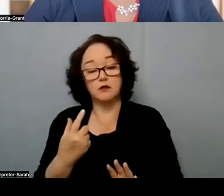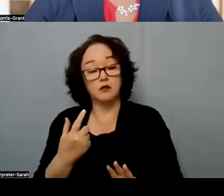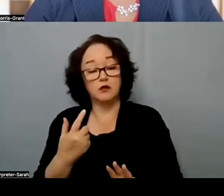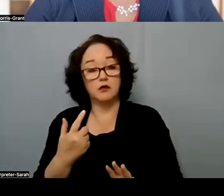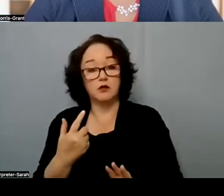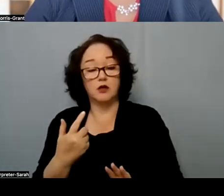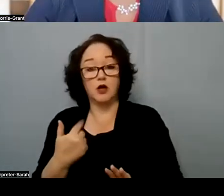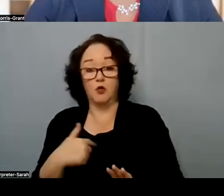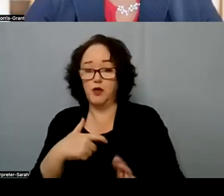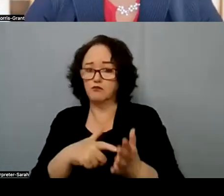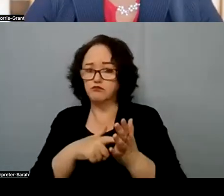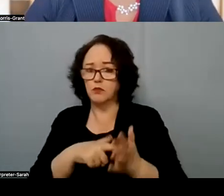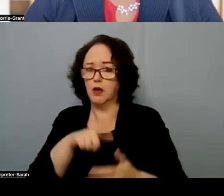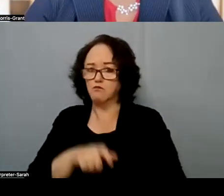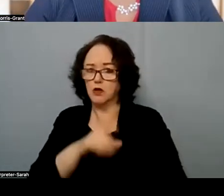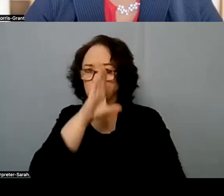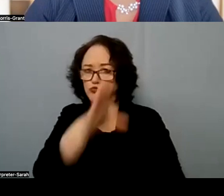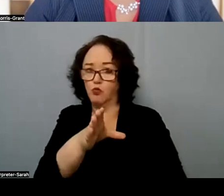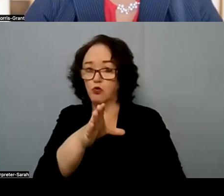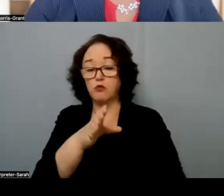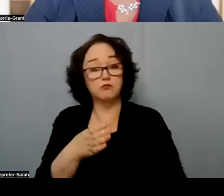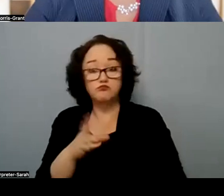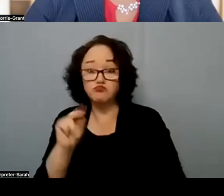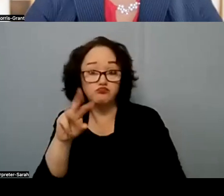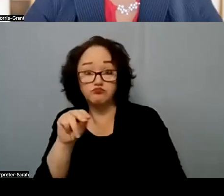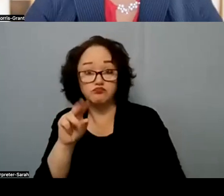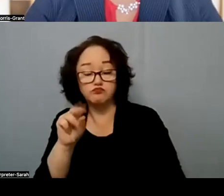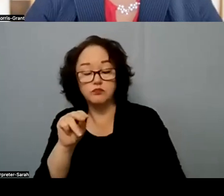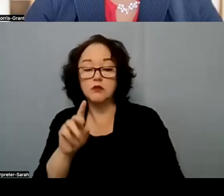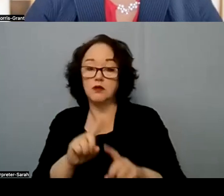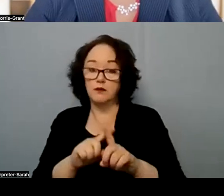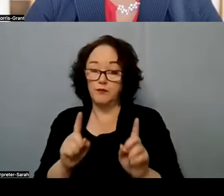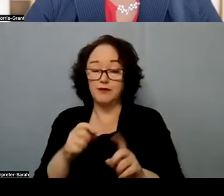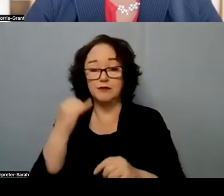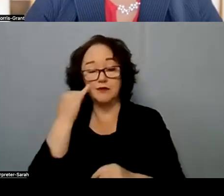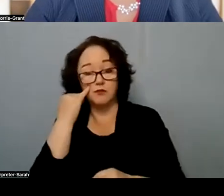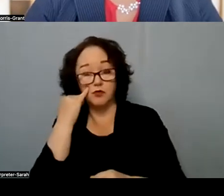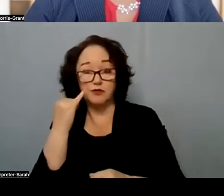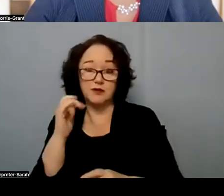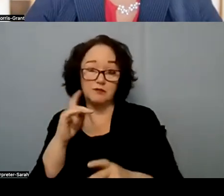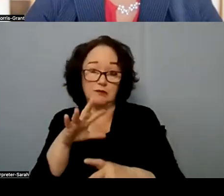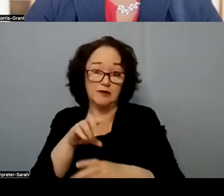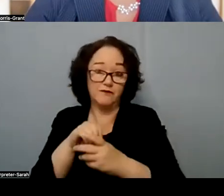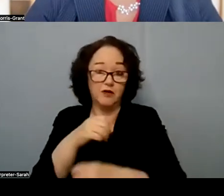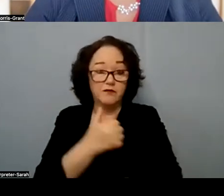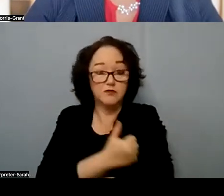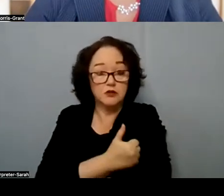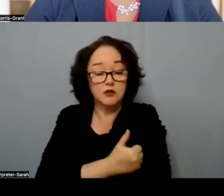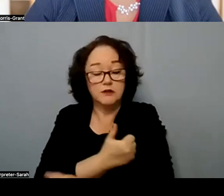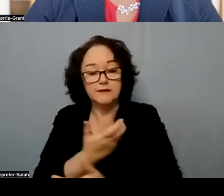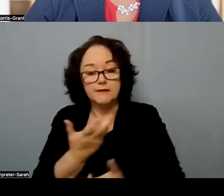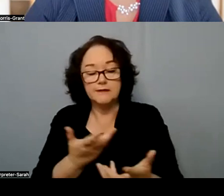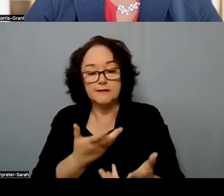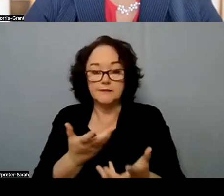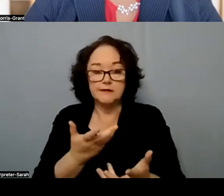requirement, but if people are using, we try to practice harm reduction modeling, but we also want to make